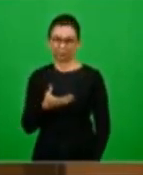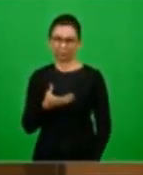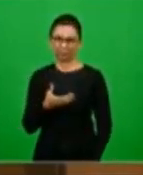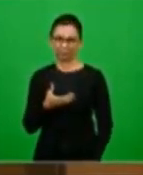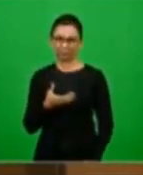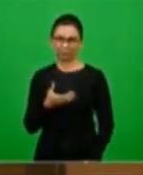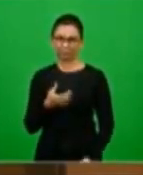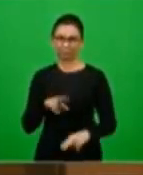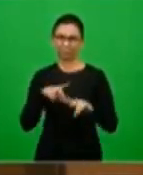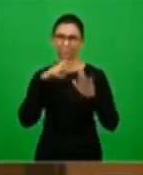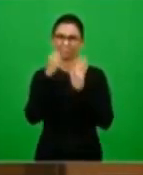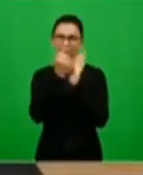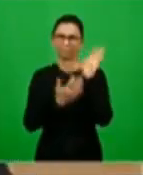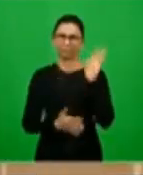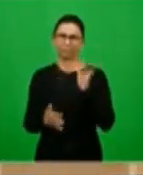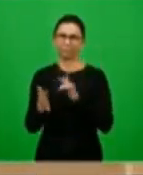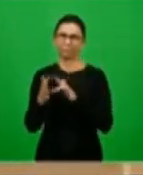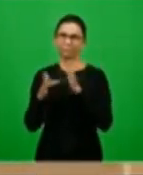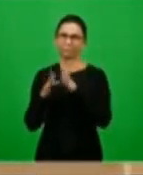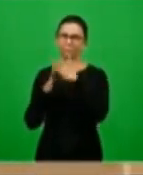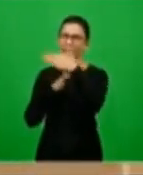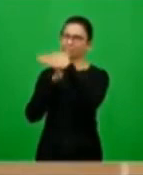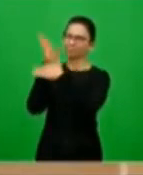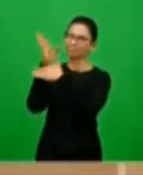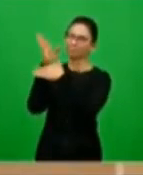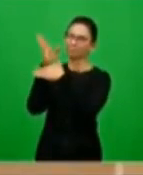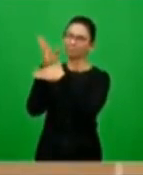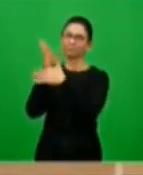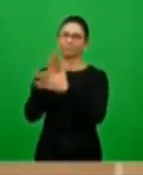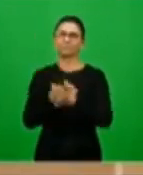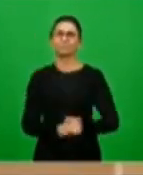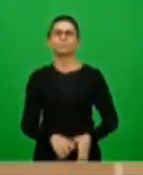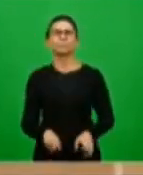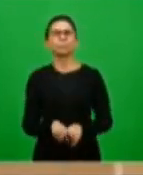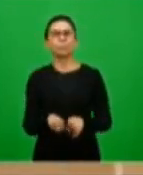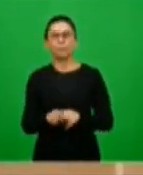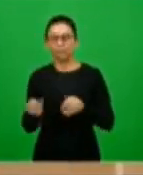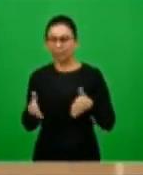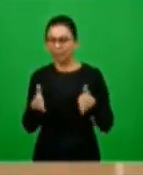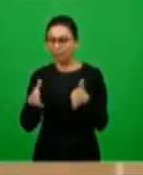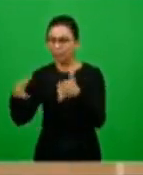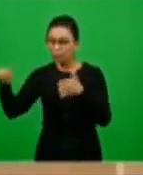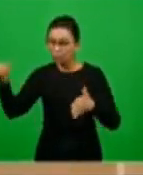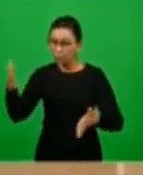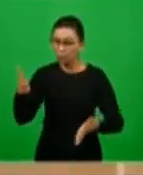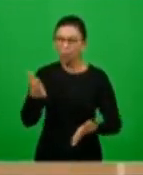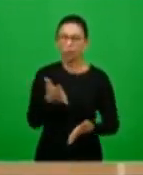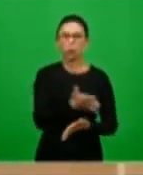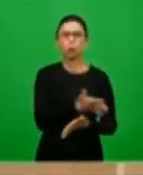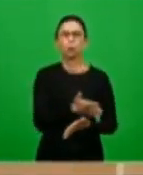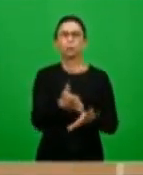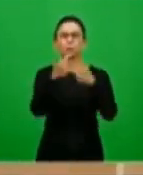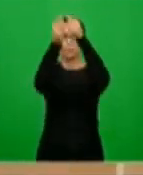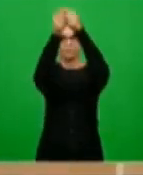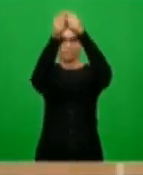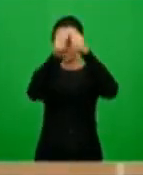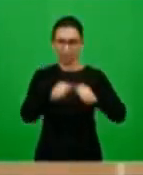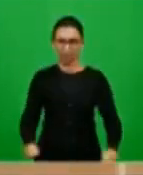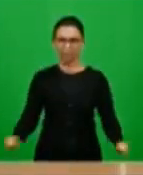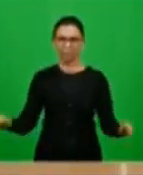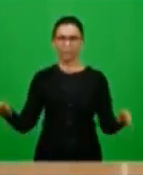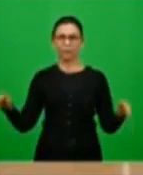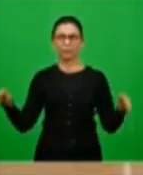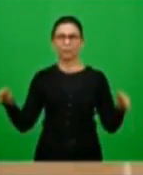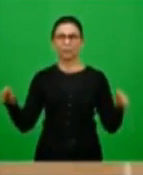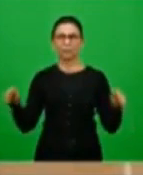Having boldness to enter into the Holy of Holies through the blood of Jesus. And the Bible says, through the new and living path that was